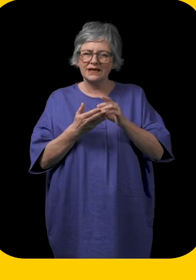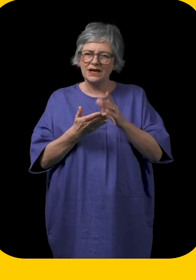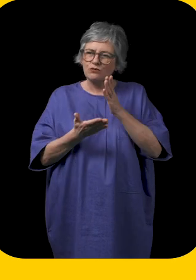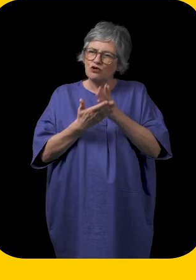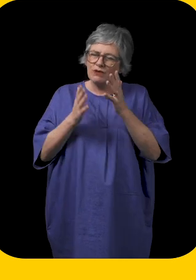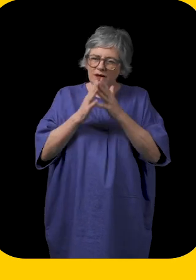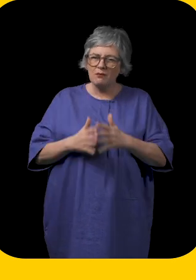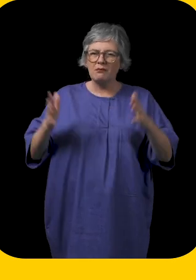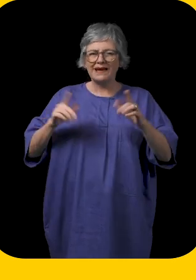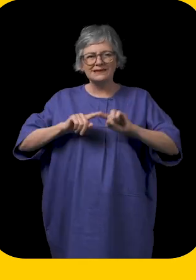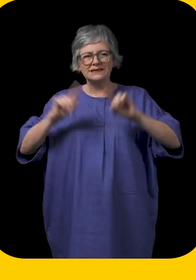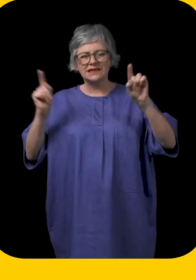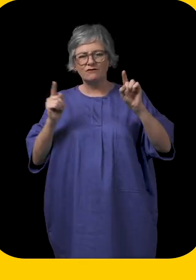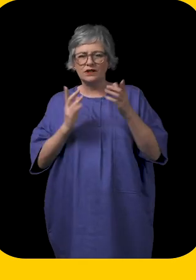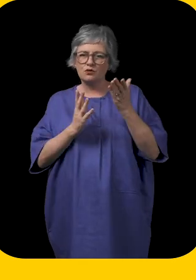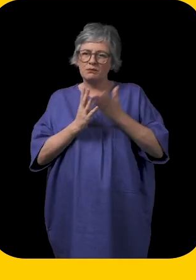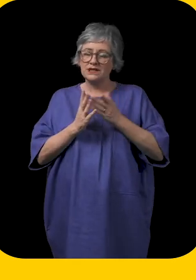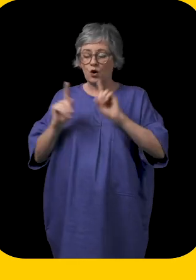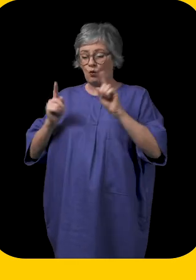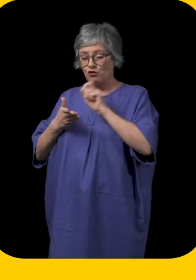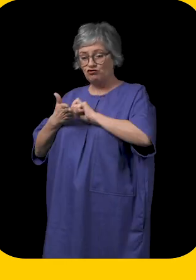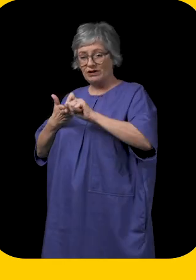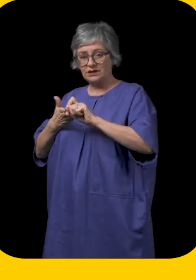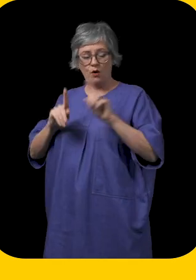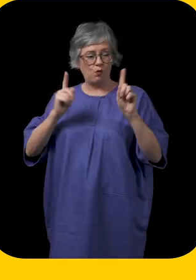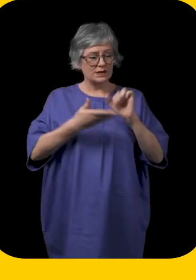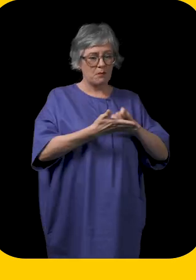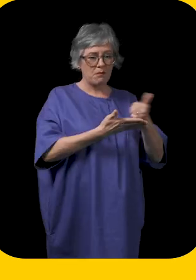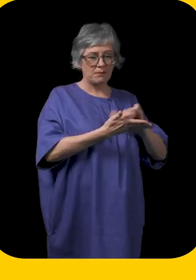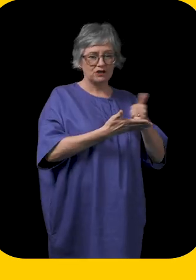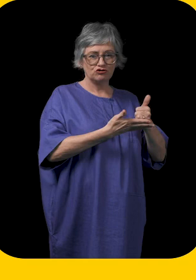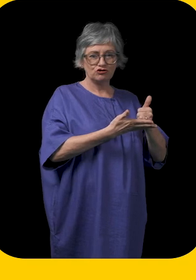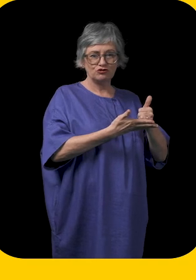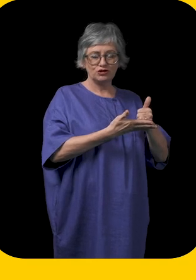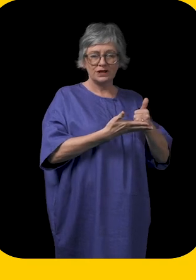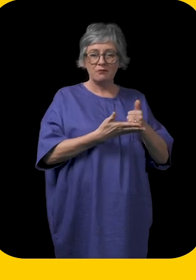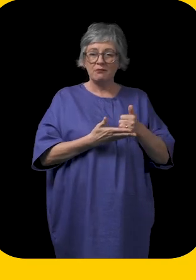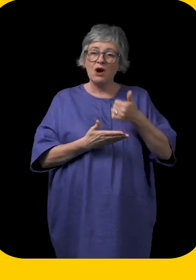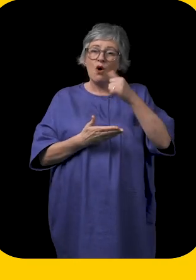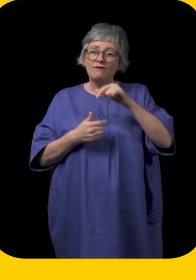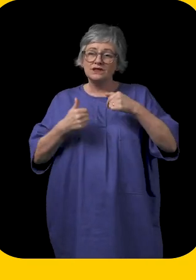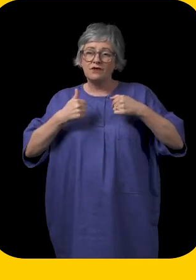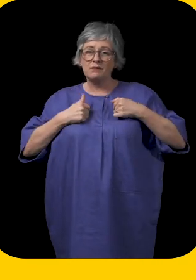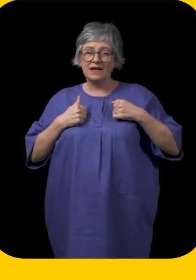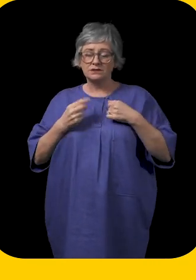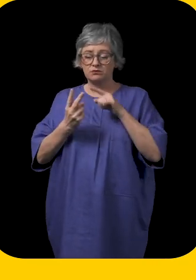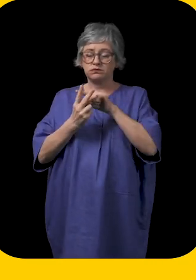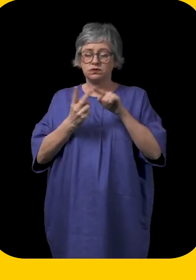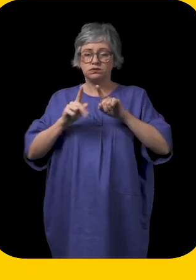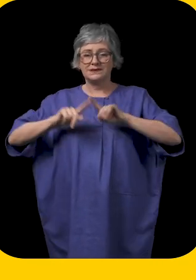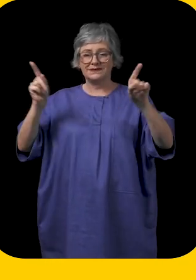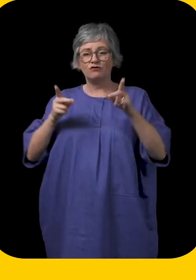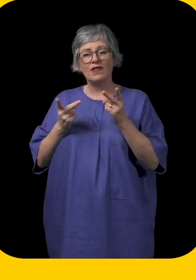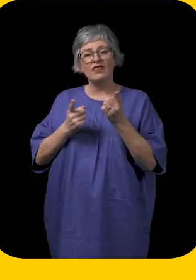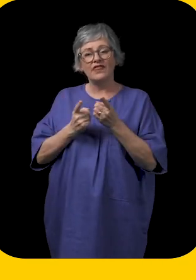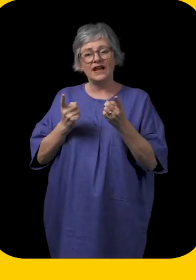And also for me, I think there's like a really big difference between what is written and what is published. You know, because obviously that for me, those are at least